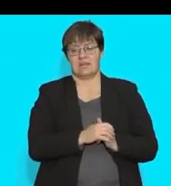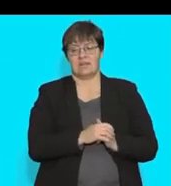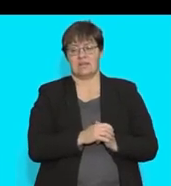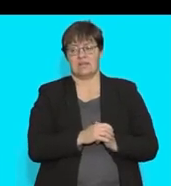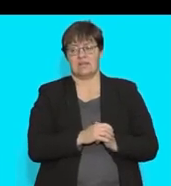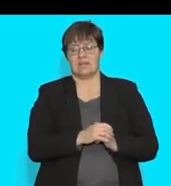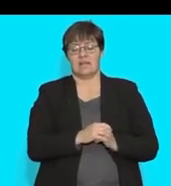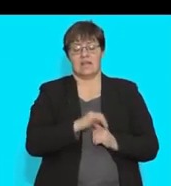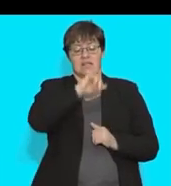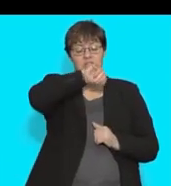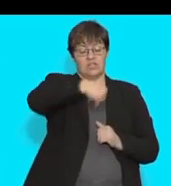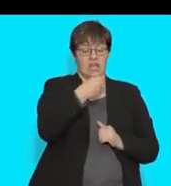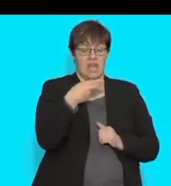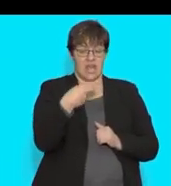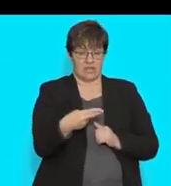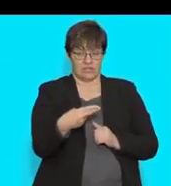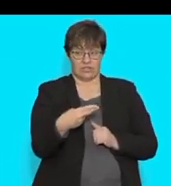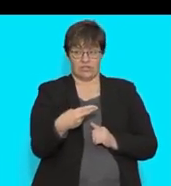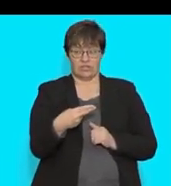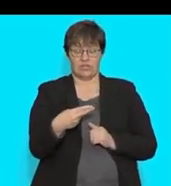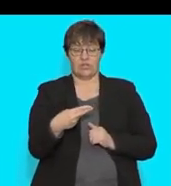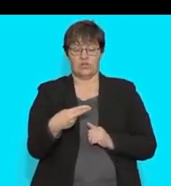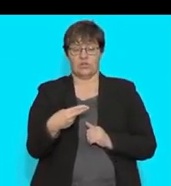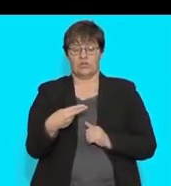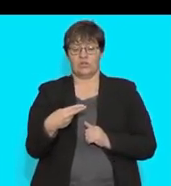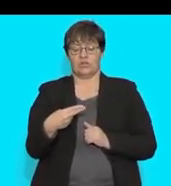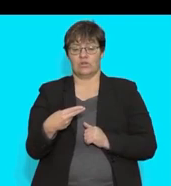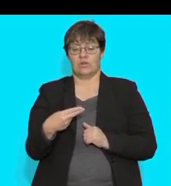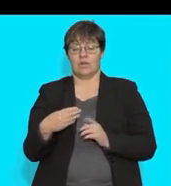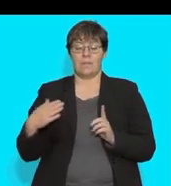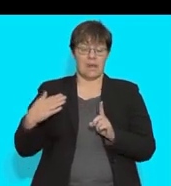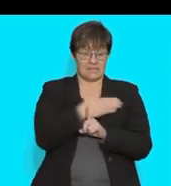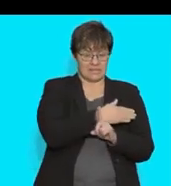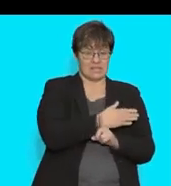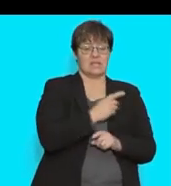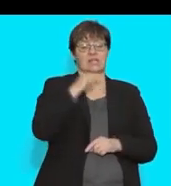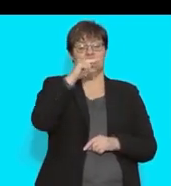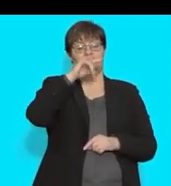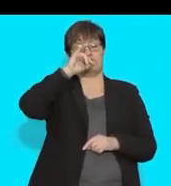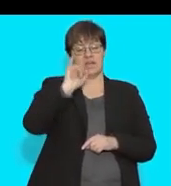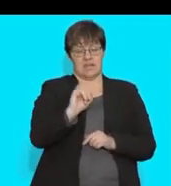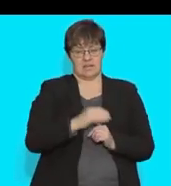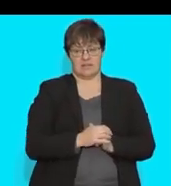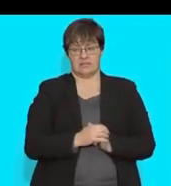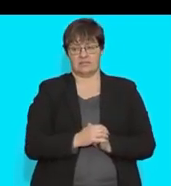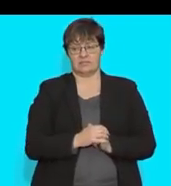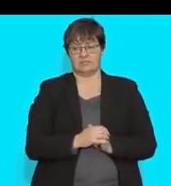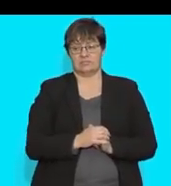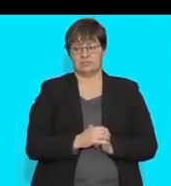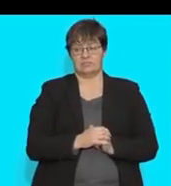just that JH is bisecting GI.